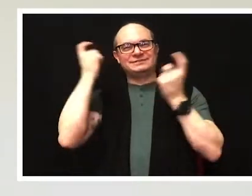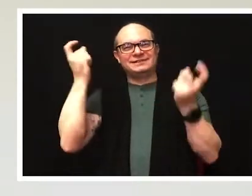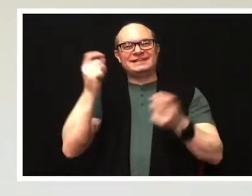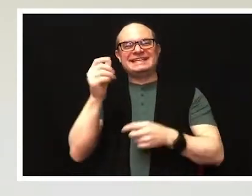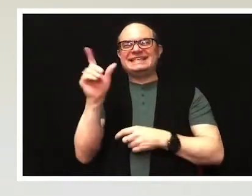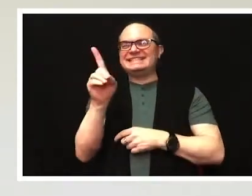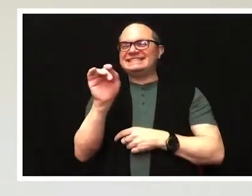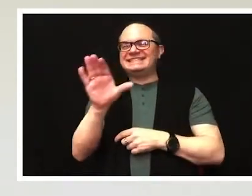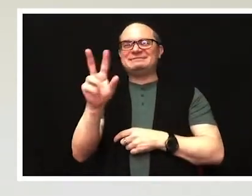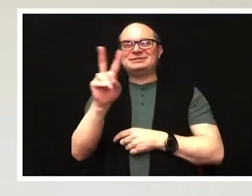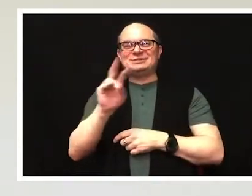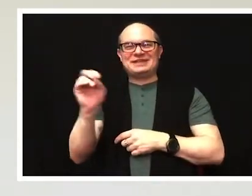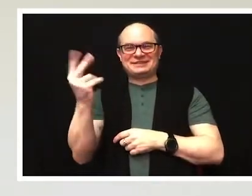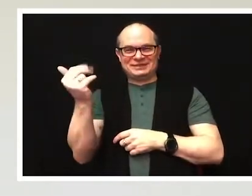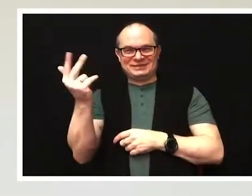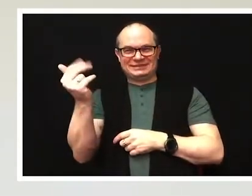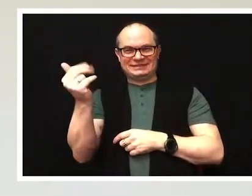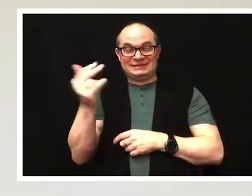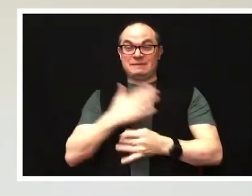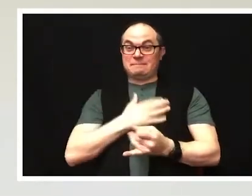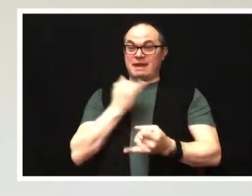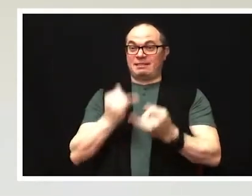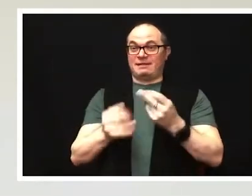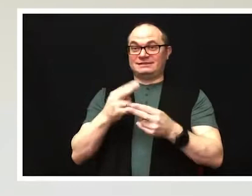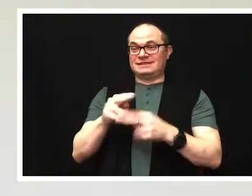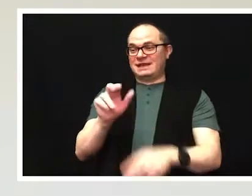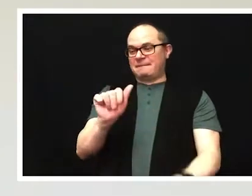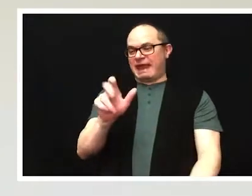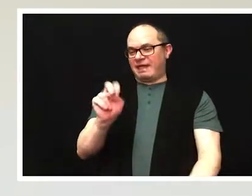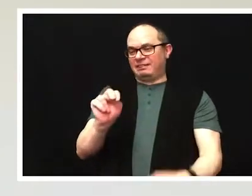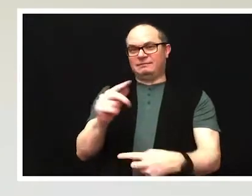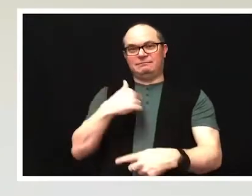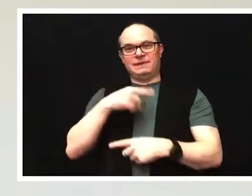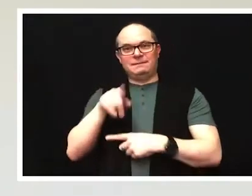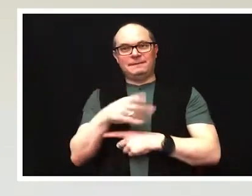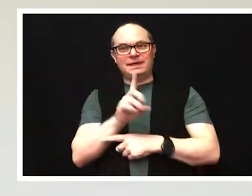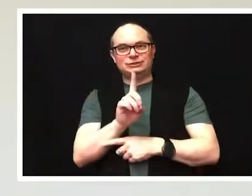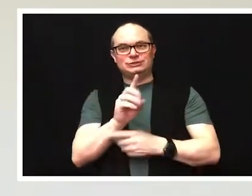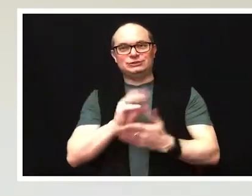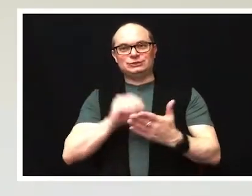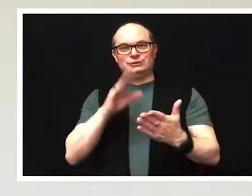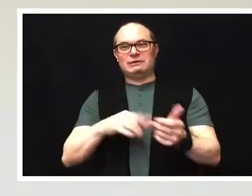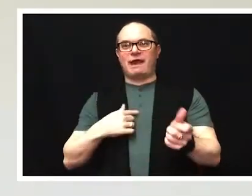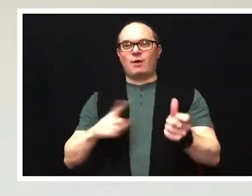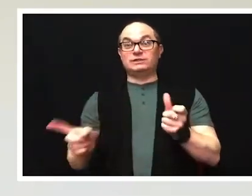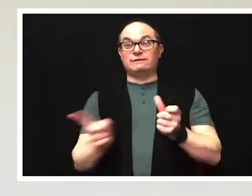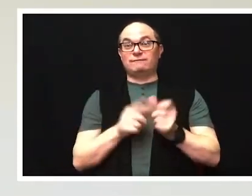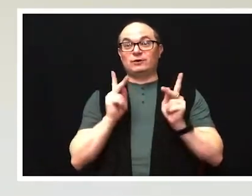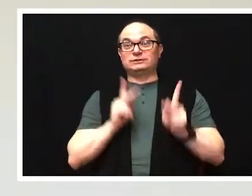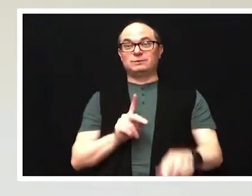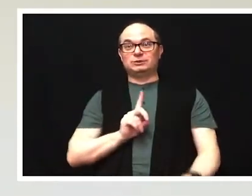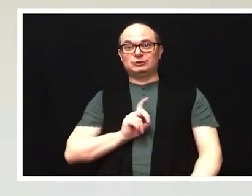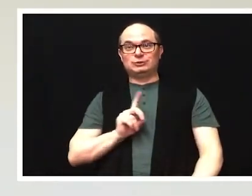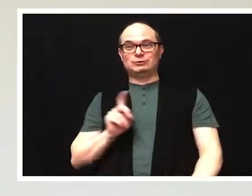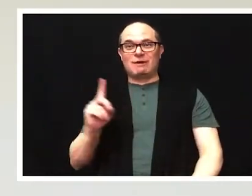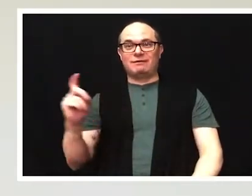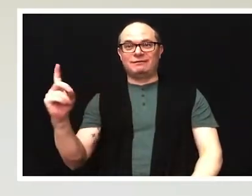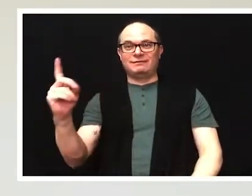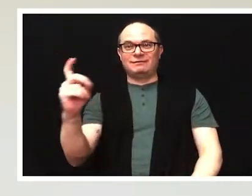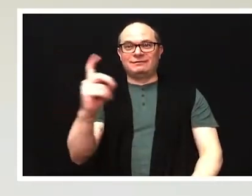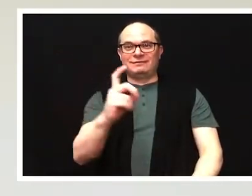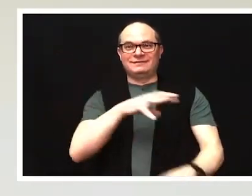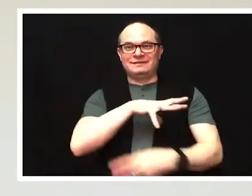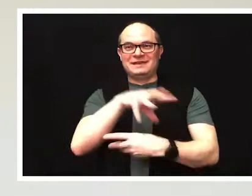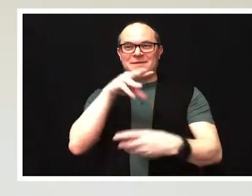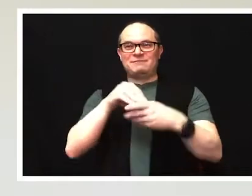of 2013. Since my last name is Allen and I was a doctoral student, I was the first graduate to walk across the